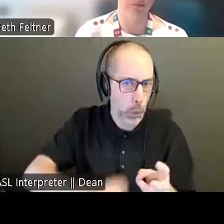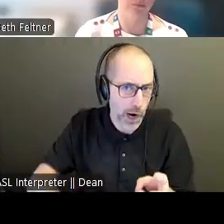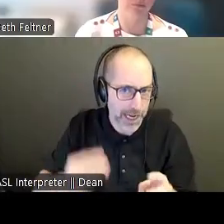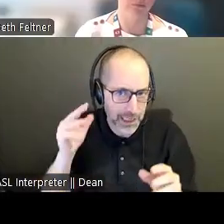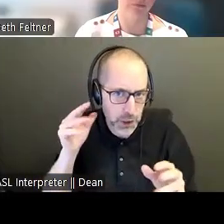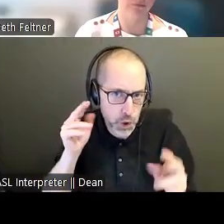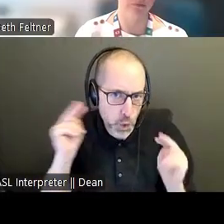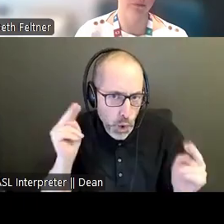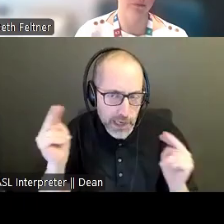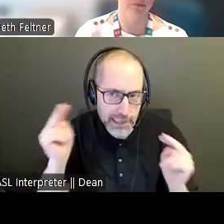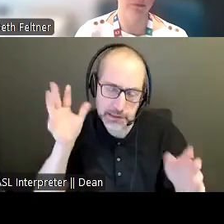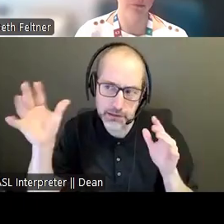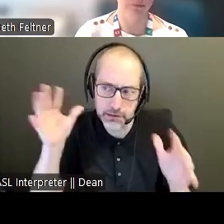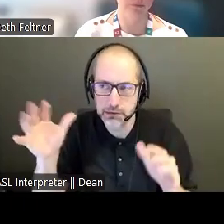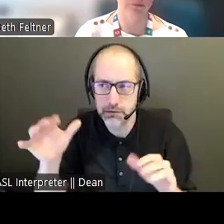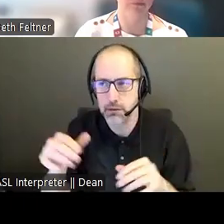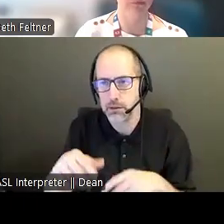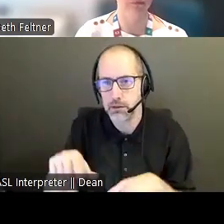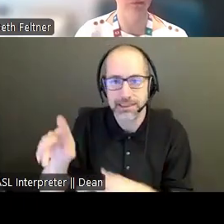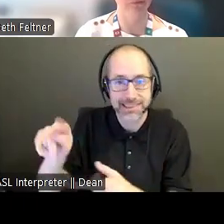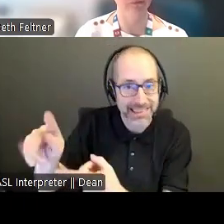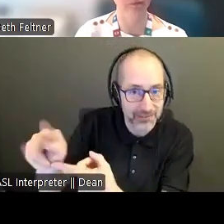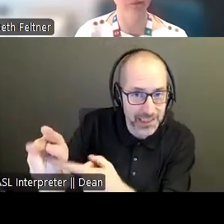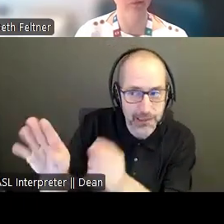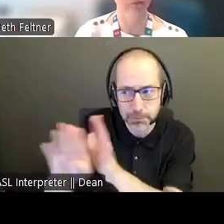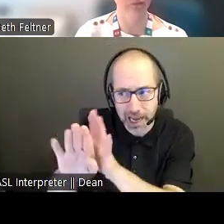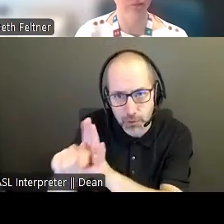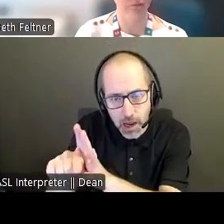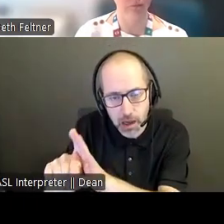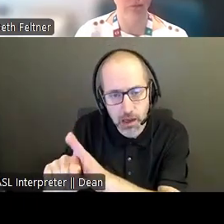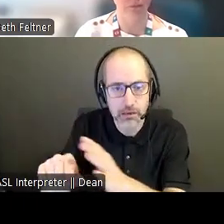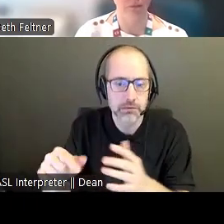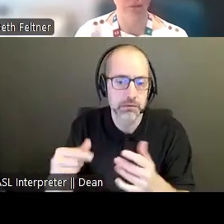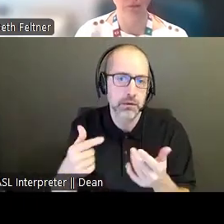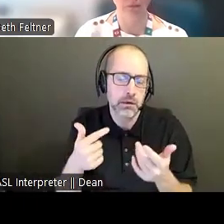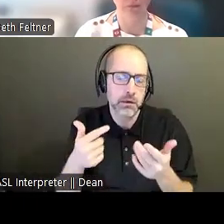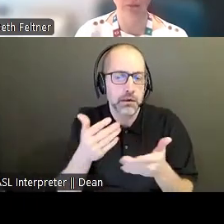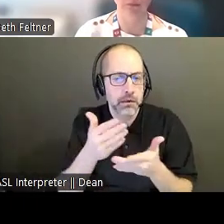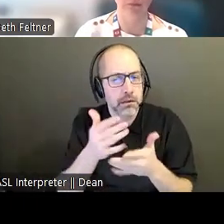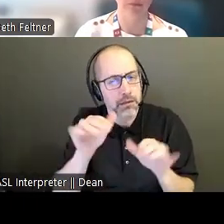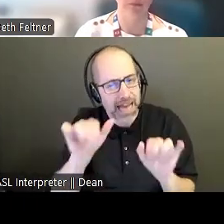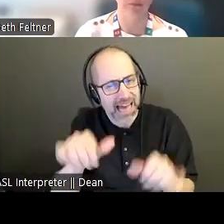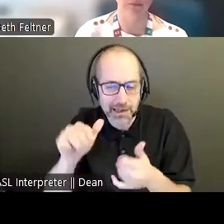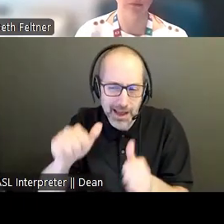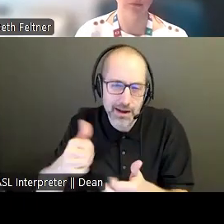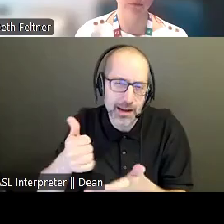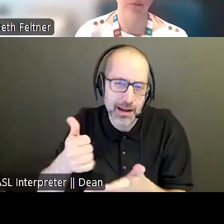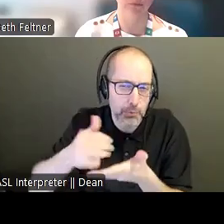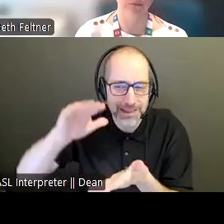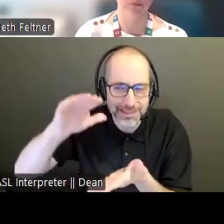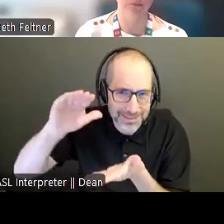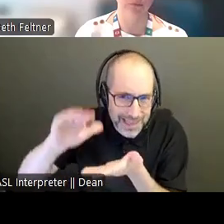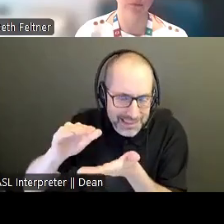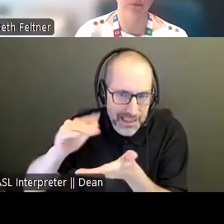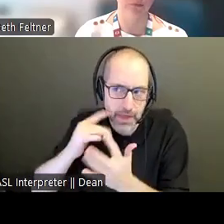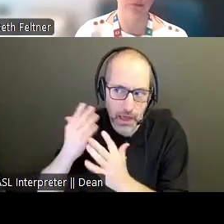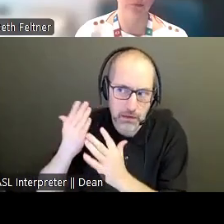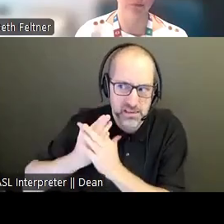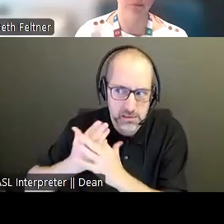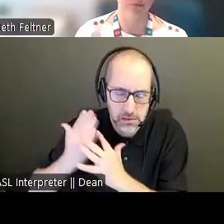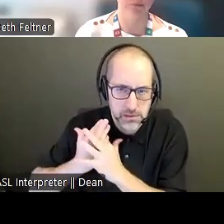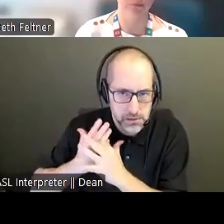can actually help the tinnitus seem less bothersome. So at